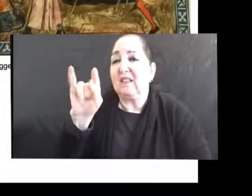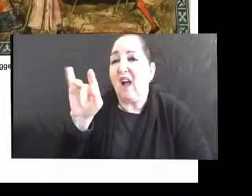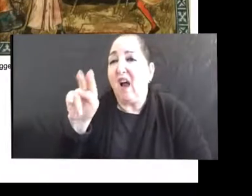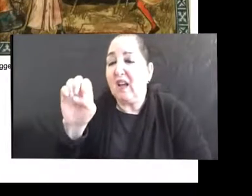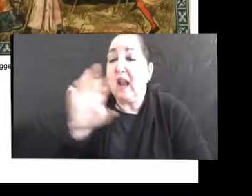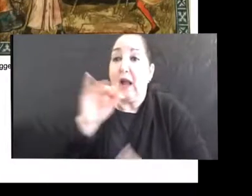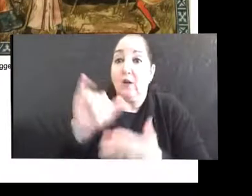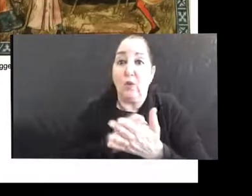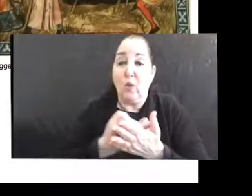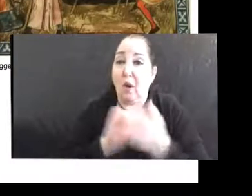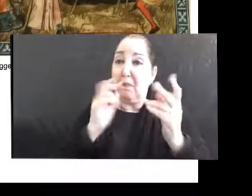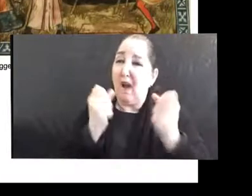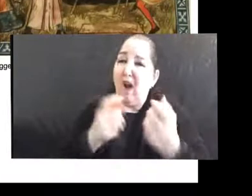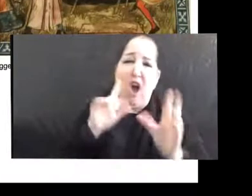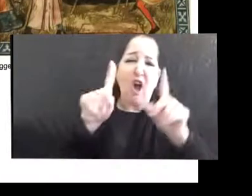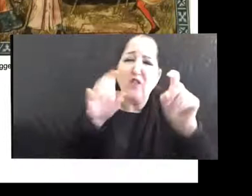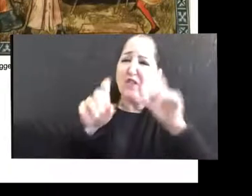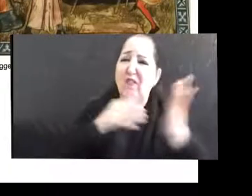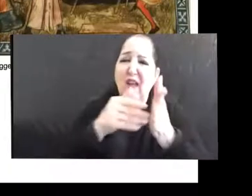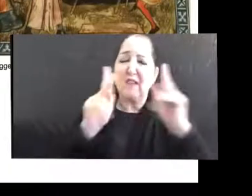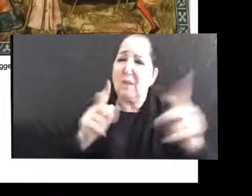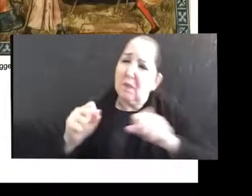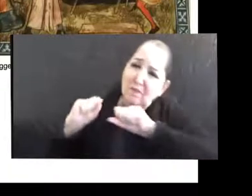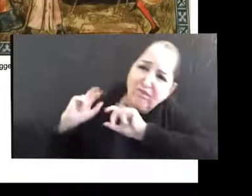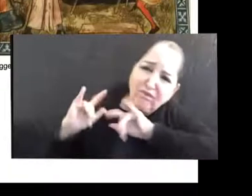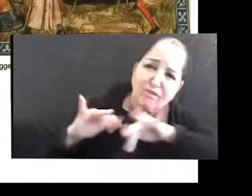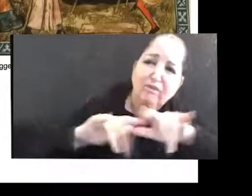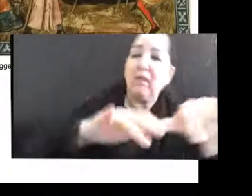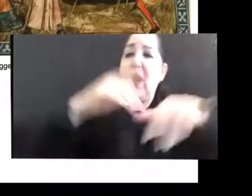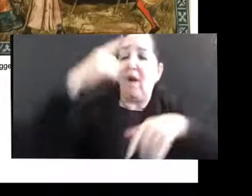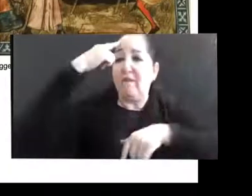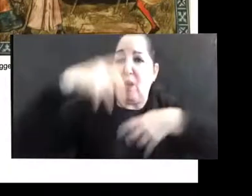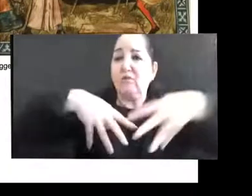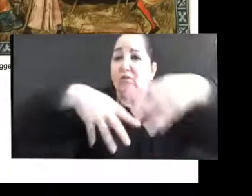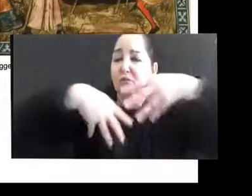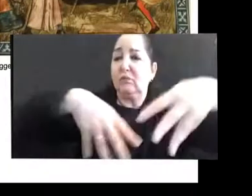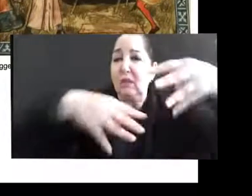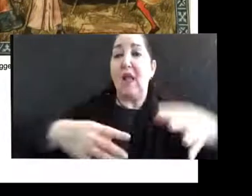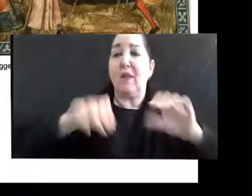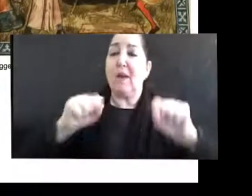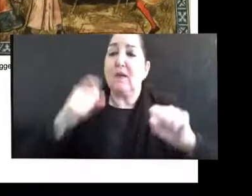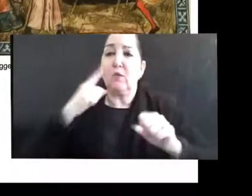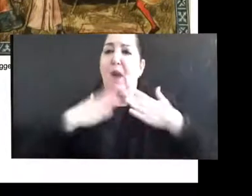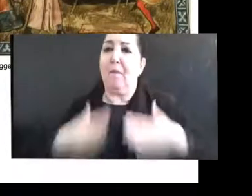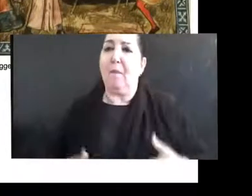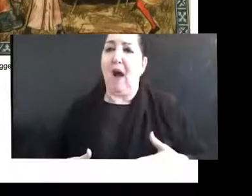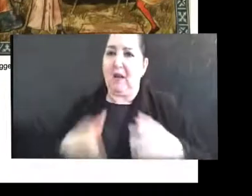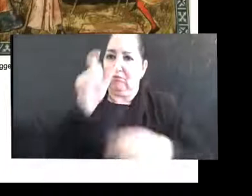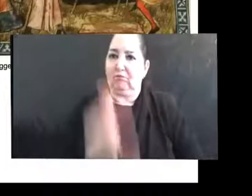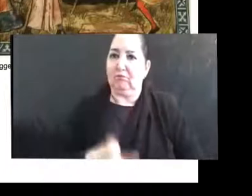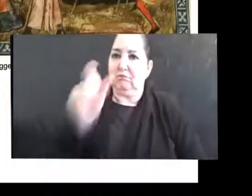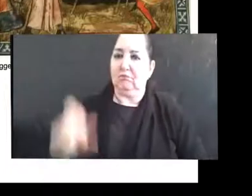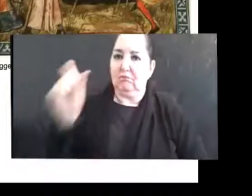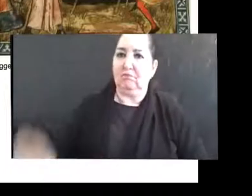York that I participated in, that counted hundreds of thousands of people in the streets, is being a body. Like, the capacity to be a body in the street is extremely important,